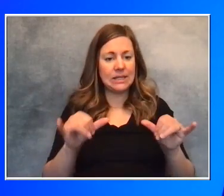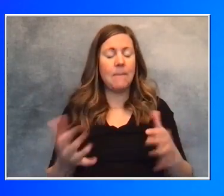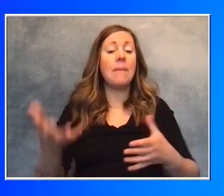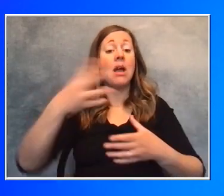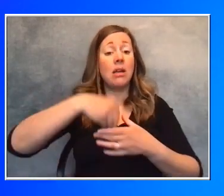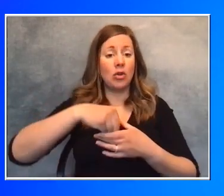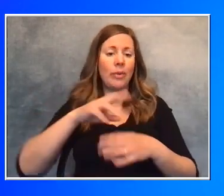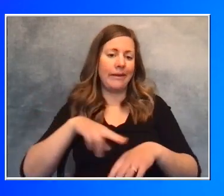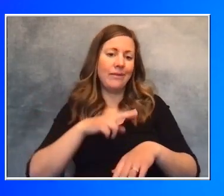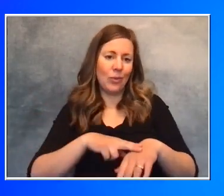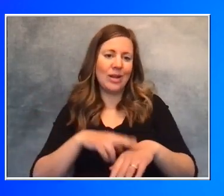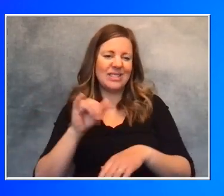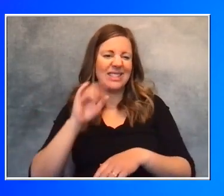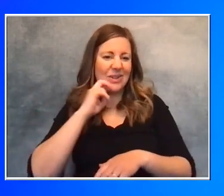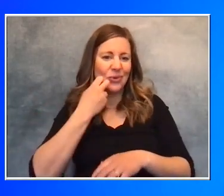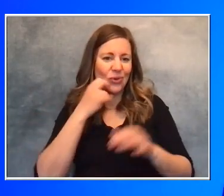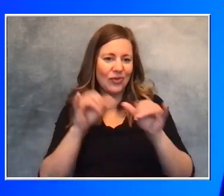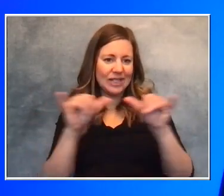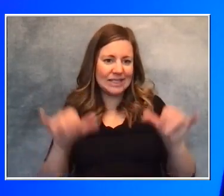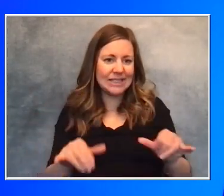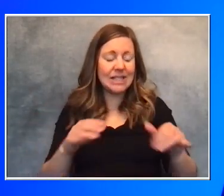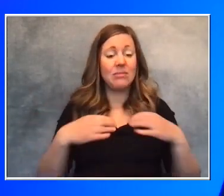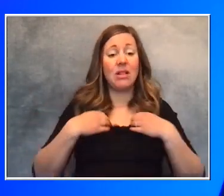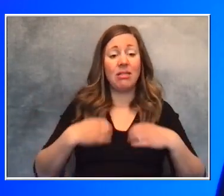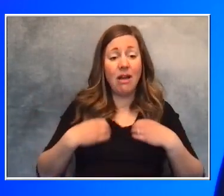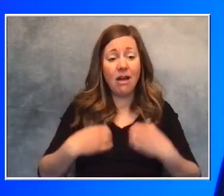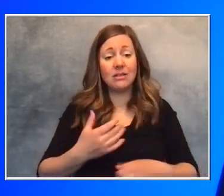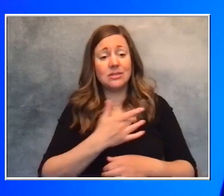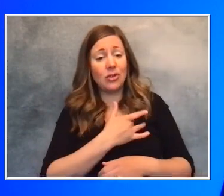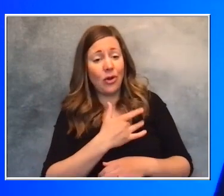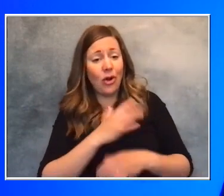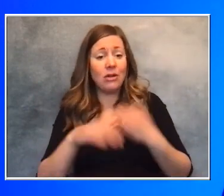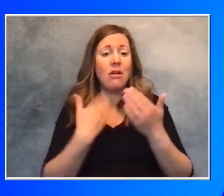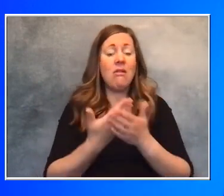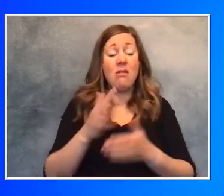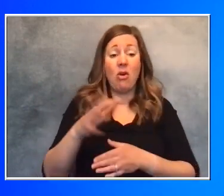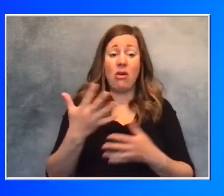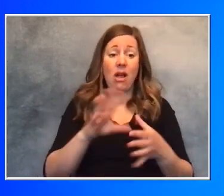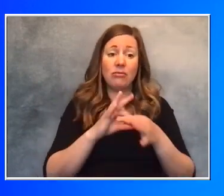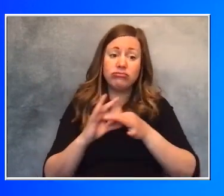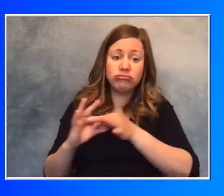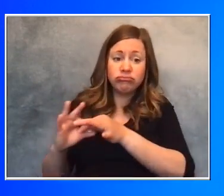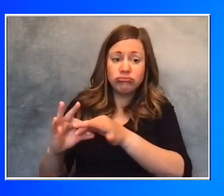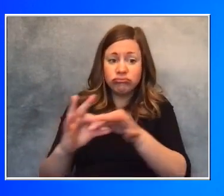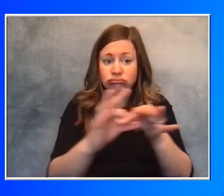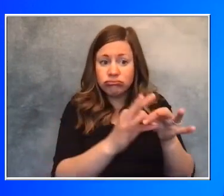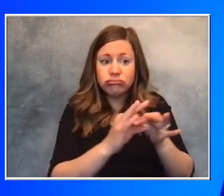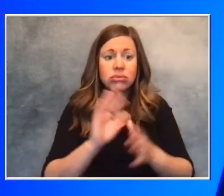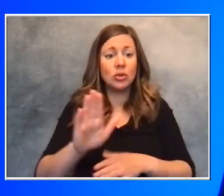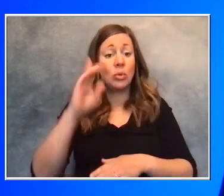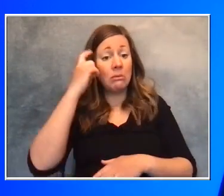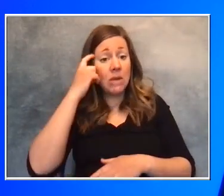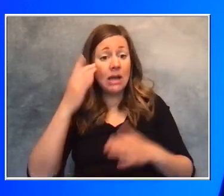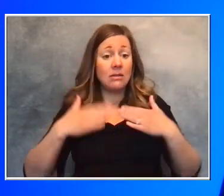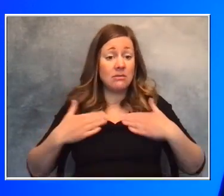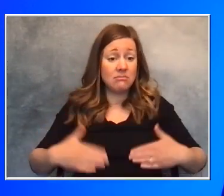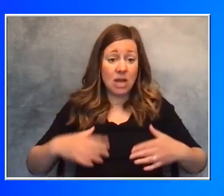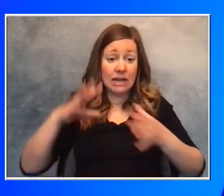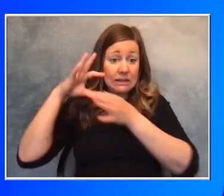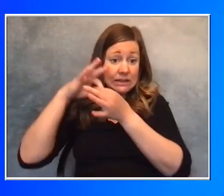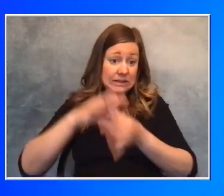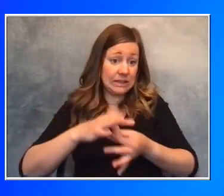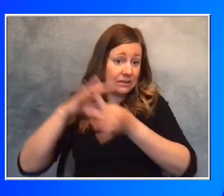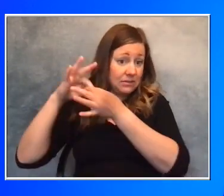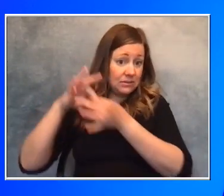the nervous system, but also the lungs, the heart, all kind of fits together. Your mind and your body are connected. And there seem to